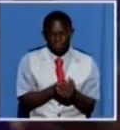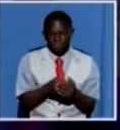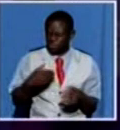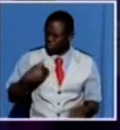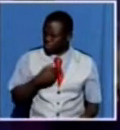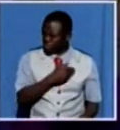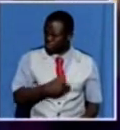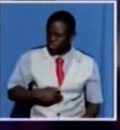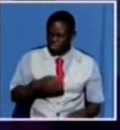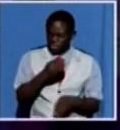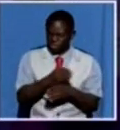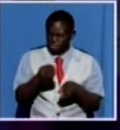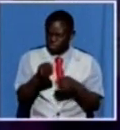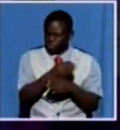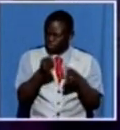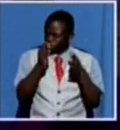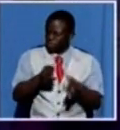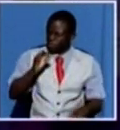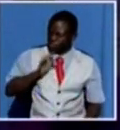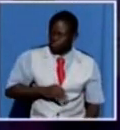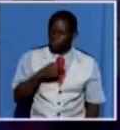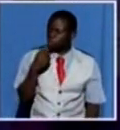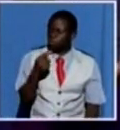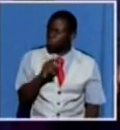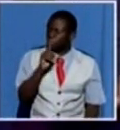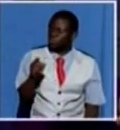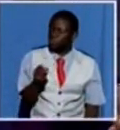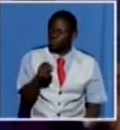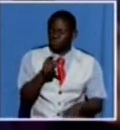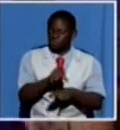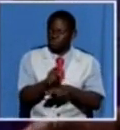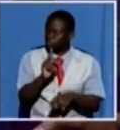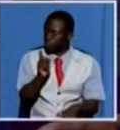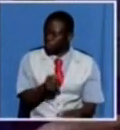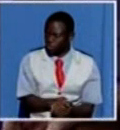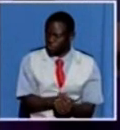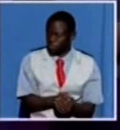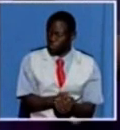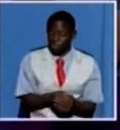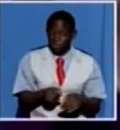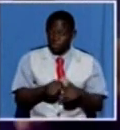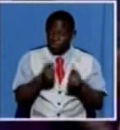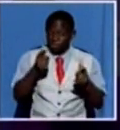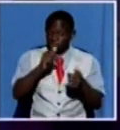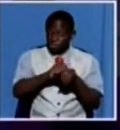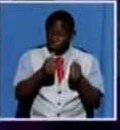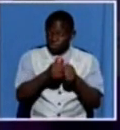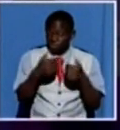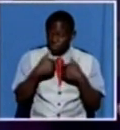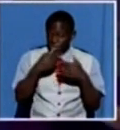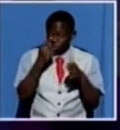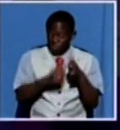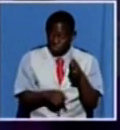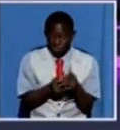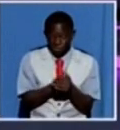on which project? And what the biggest problem we have is lacking maybe to substantiate. People are seeing Chinese projects that